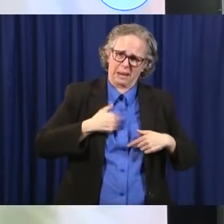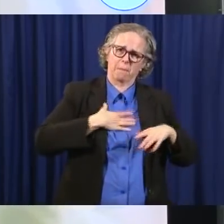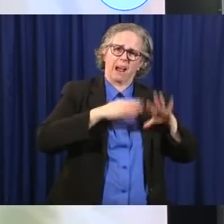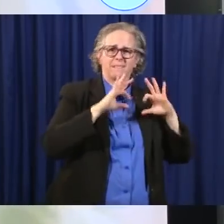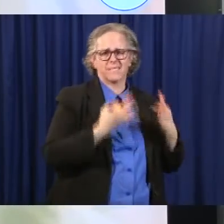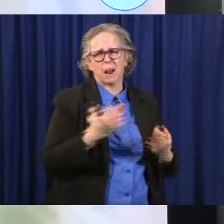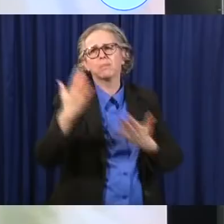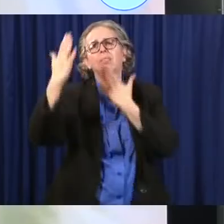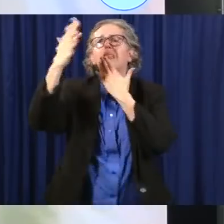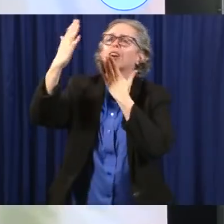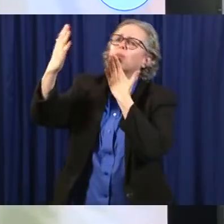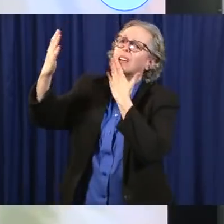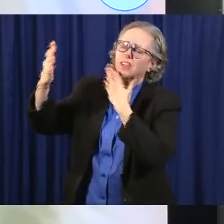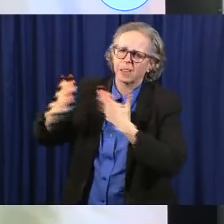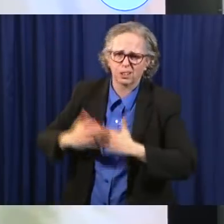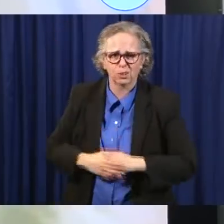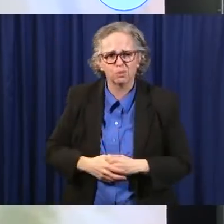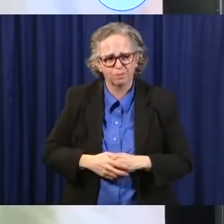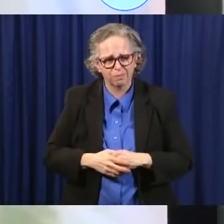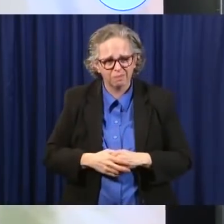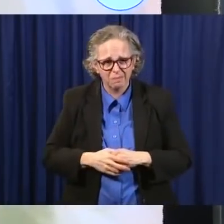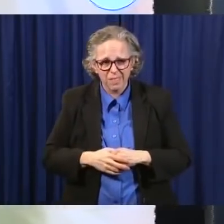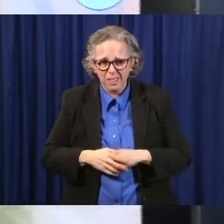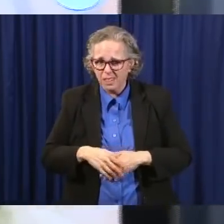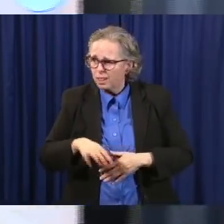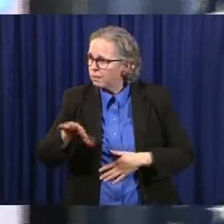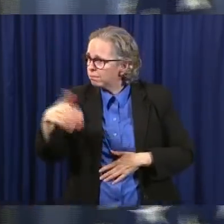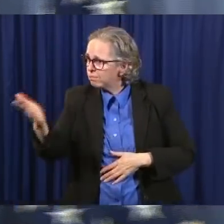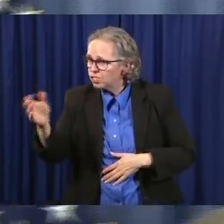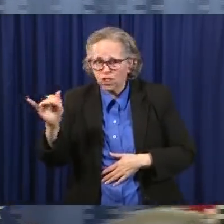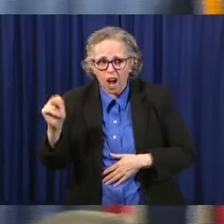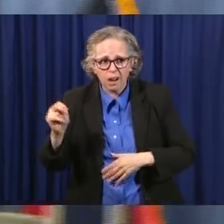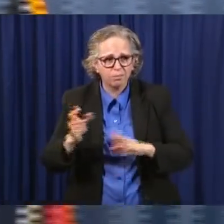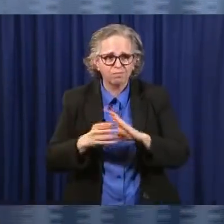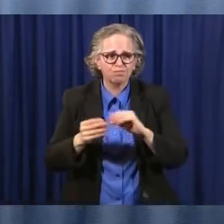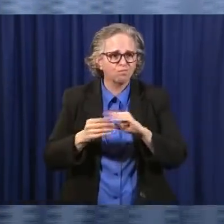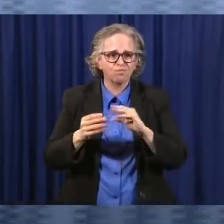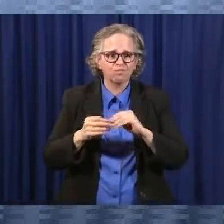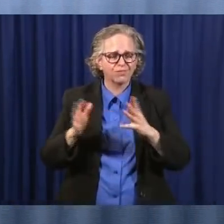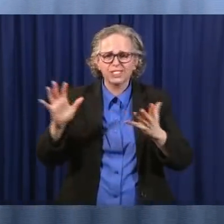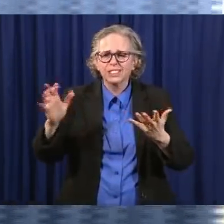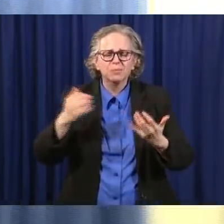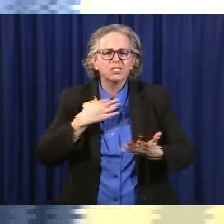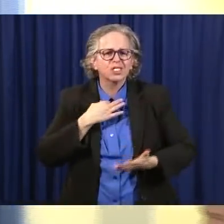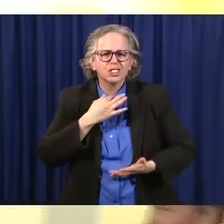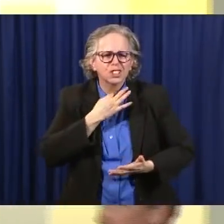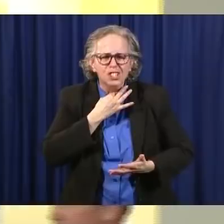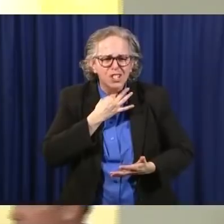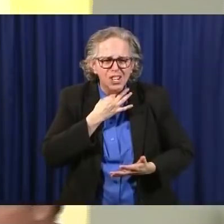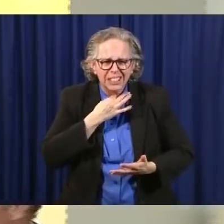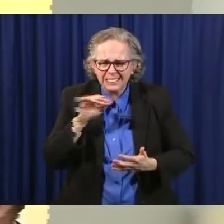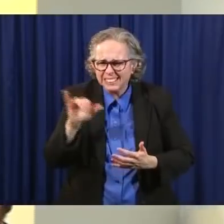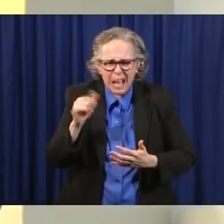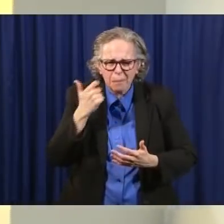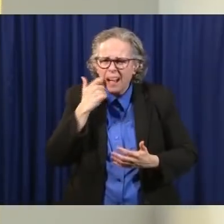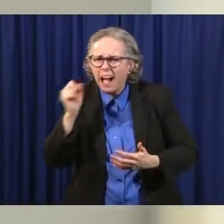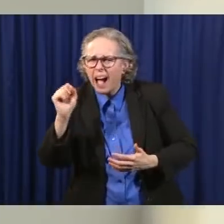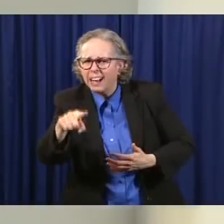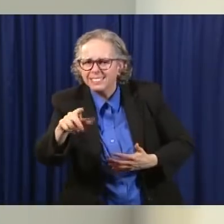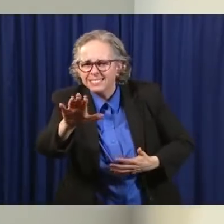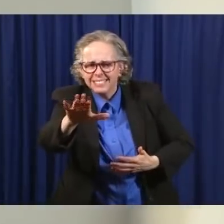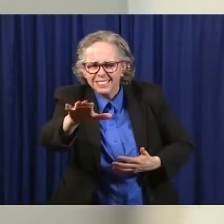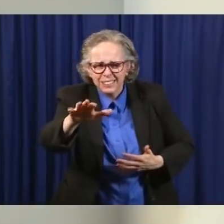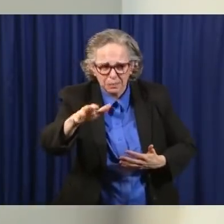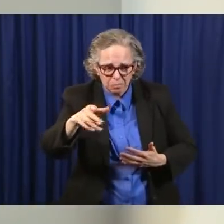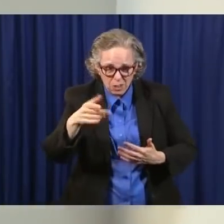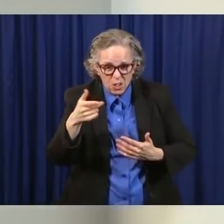Great. Sean, you guys? No, I was curious about that myself, about whether or not, you went through it, but you